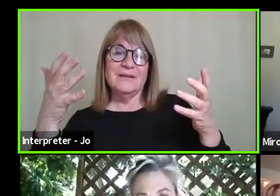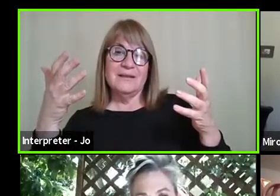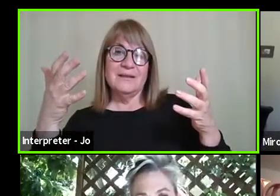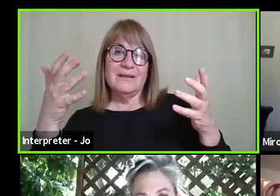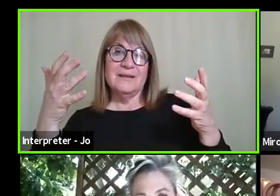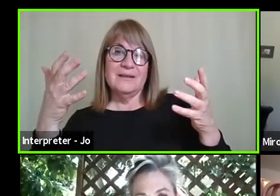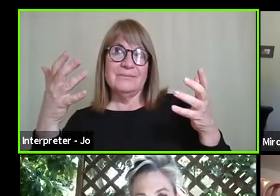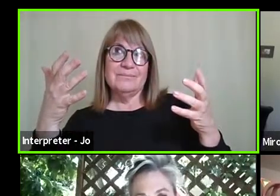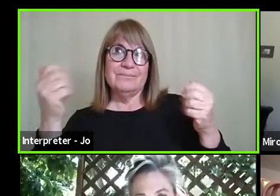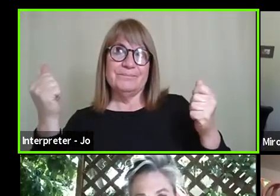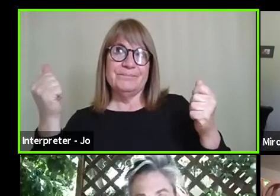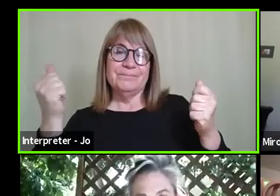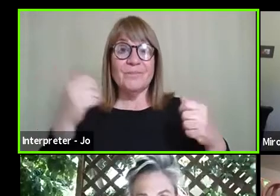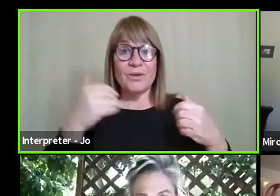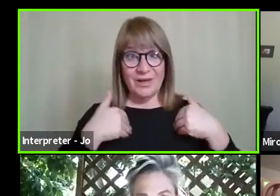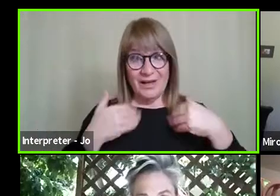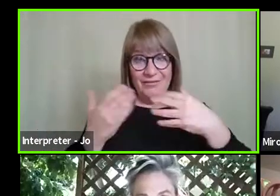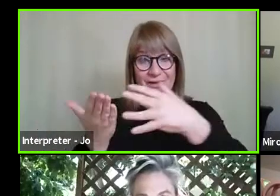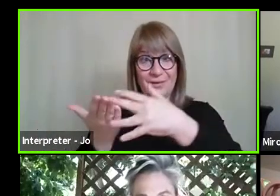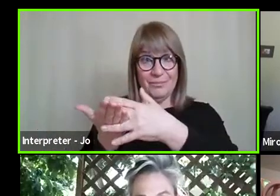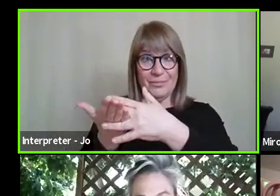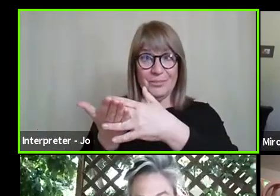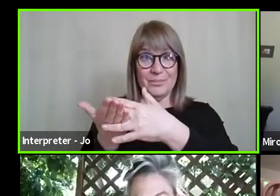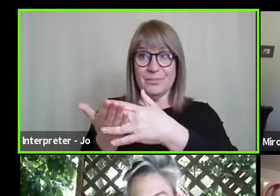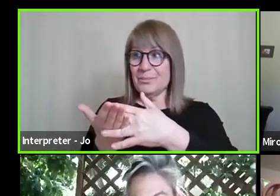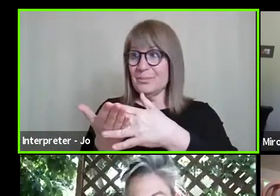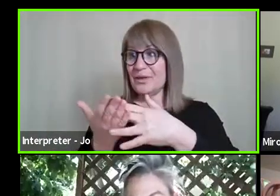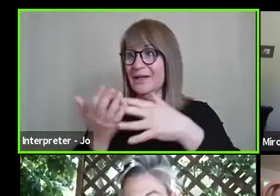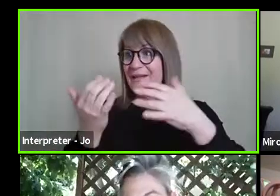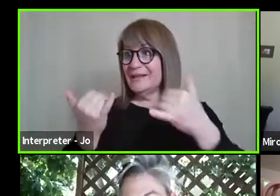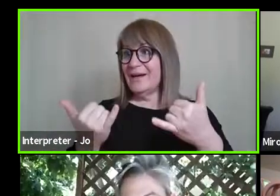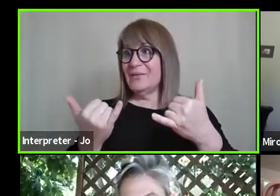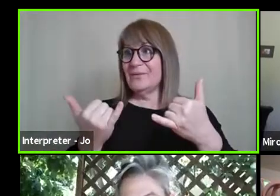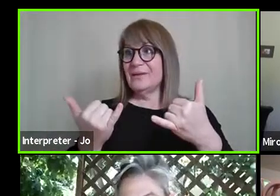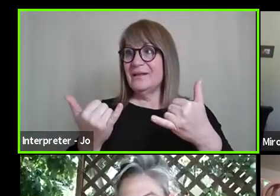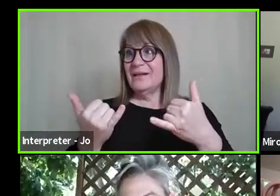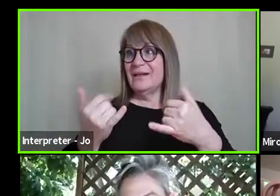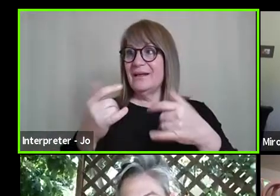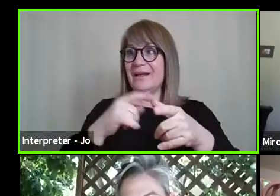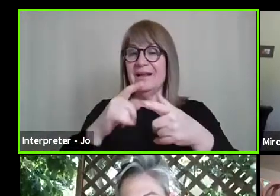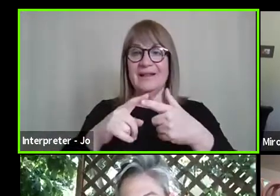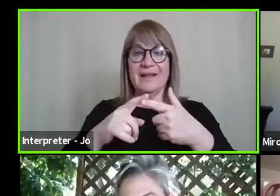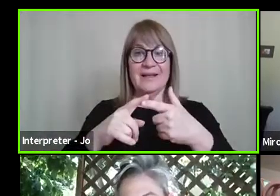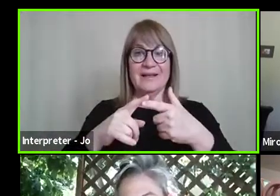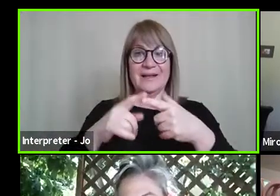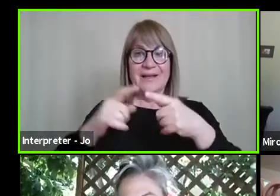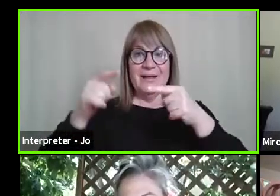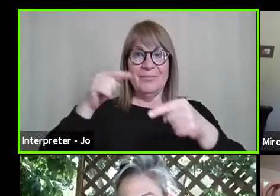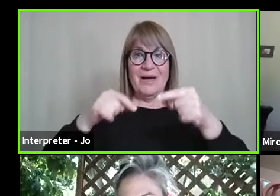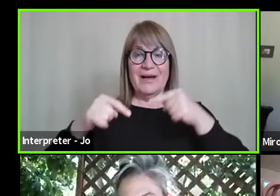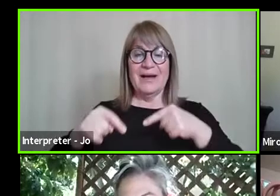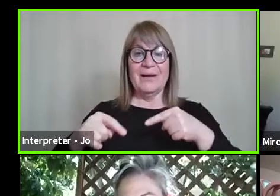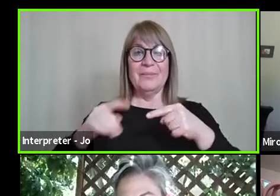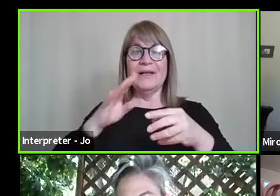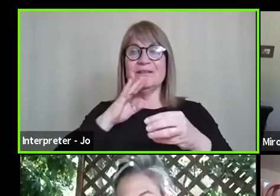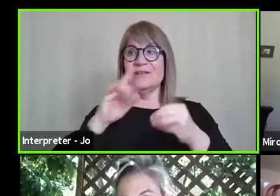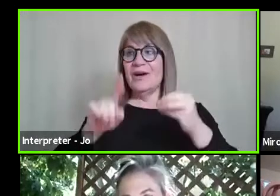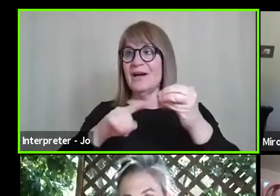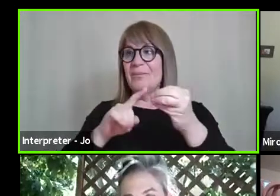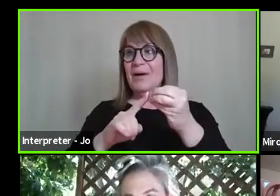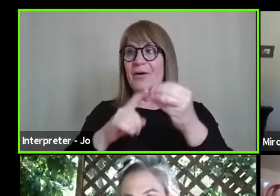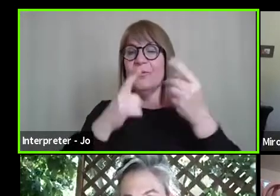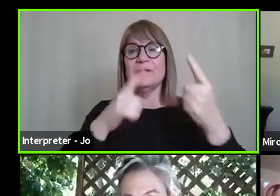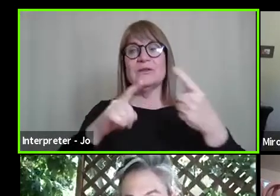to um go to an all too related subject all those things that are happening in labs behind